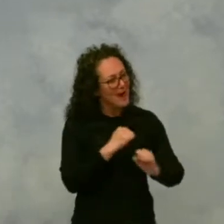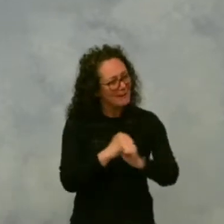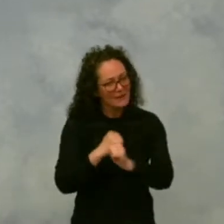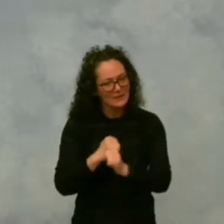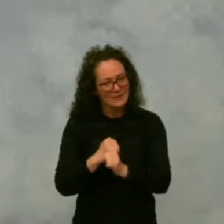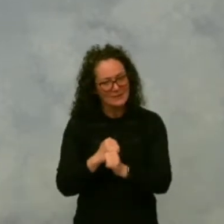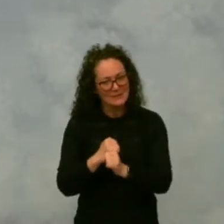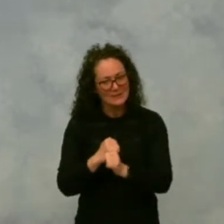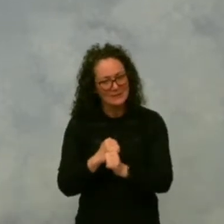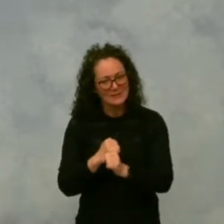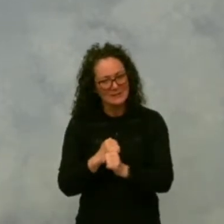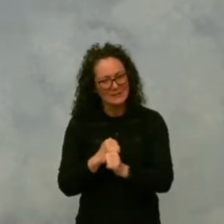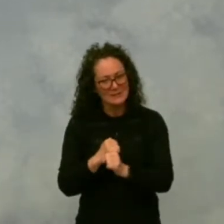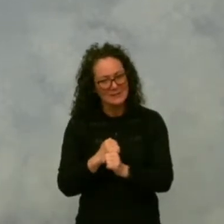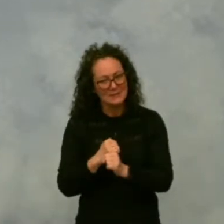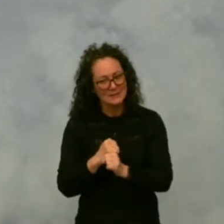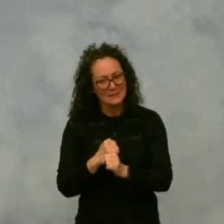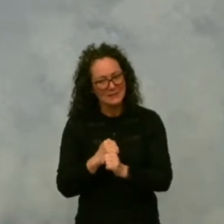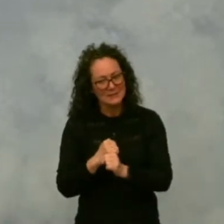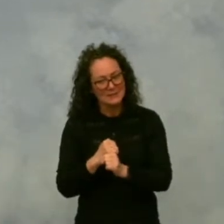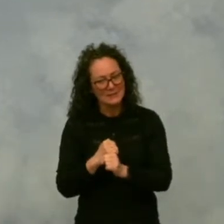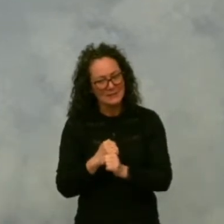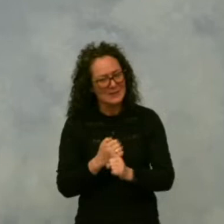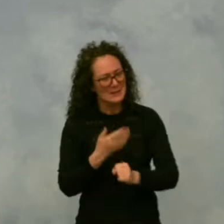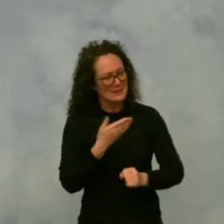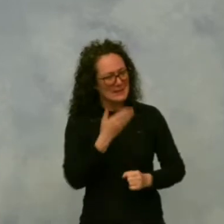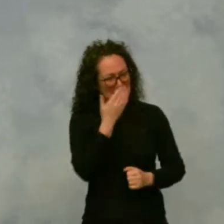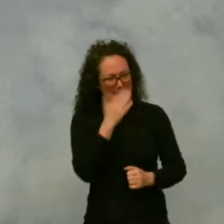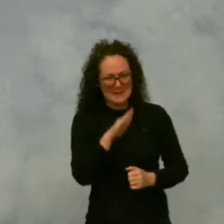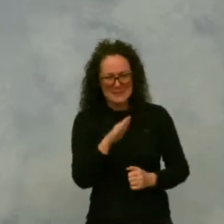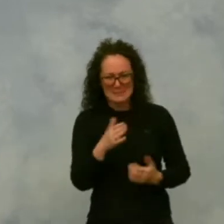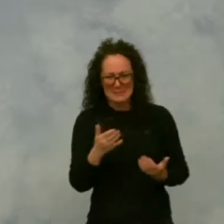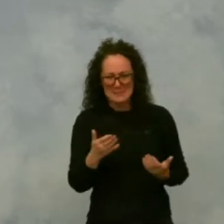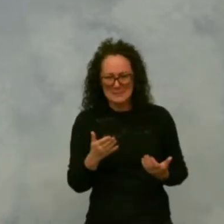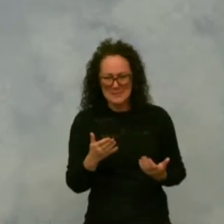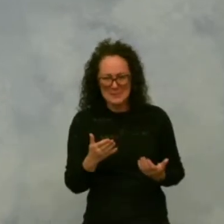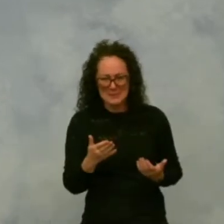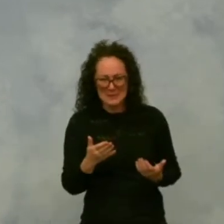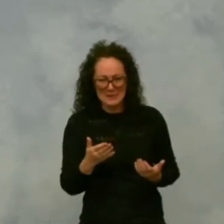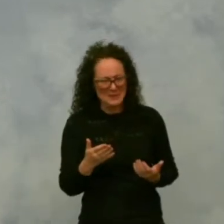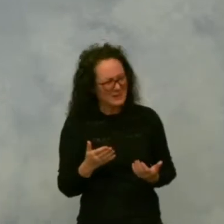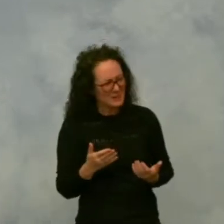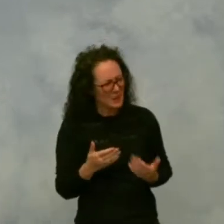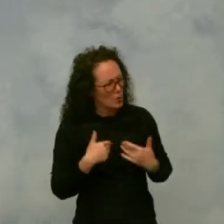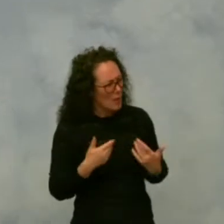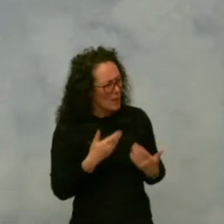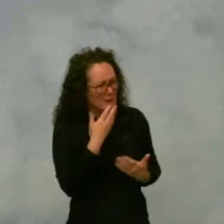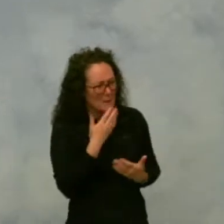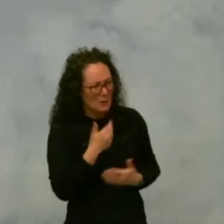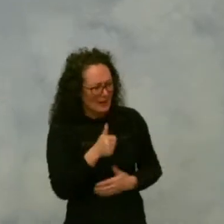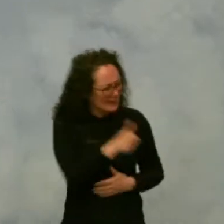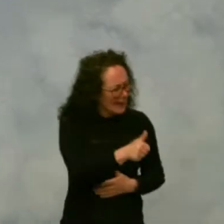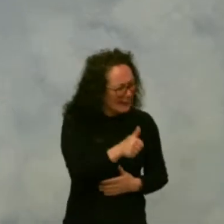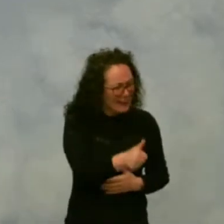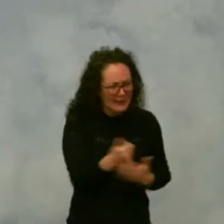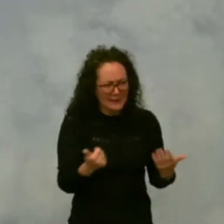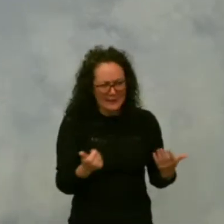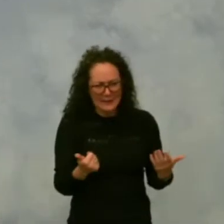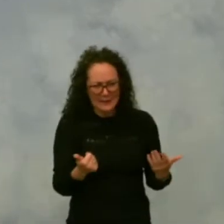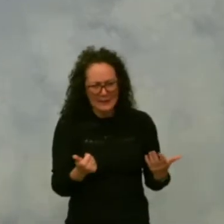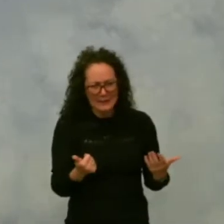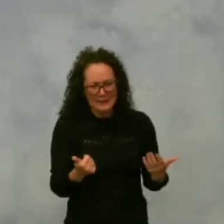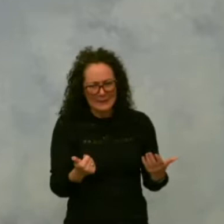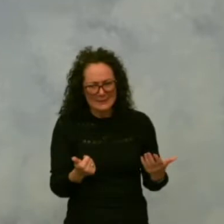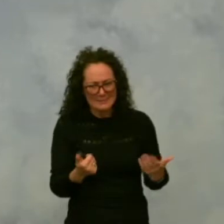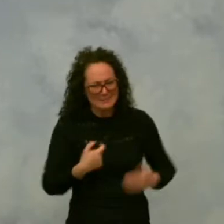talking to people and they're getting little or no traction with maybe like 1 or 2 likes. And, you know,